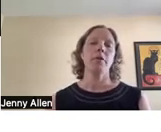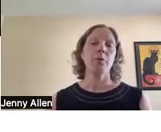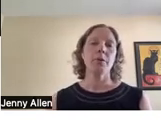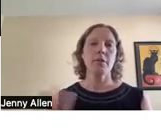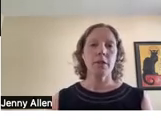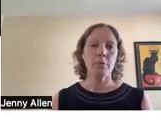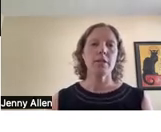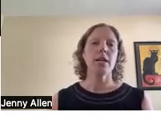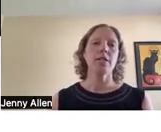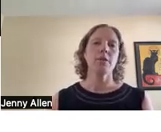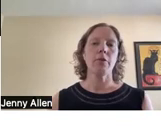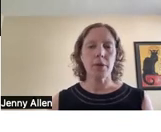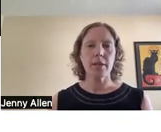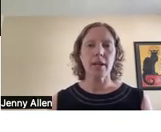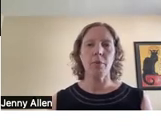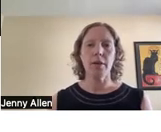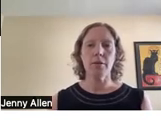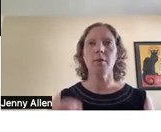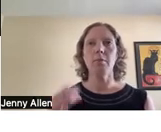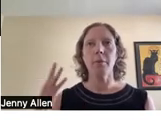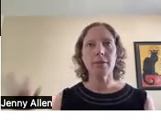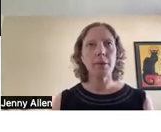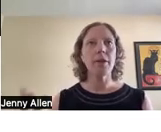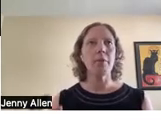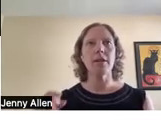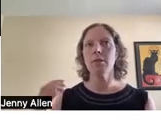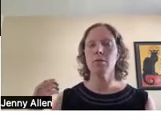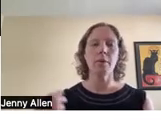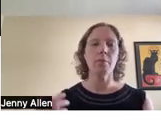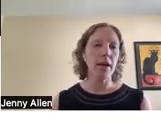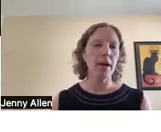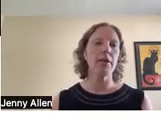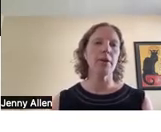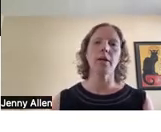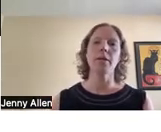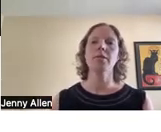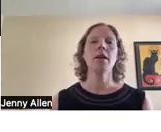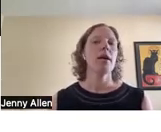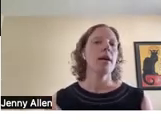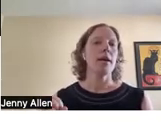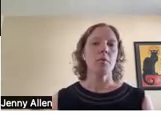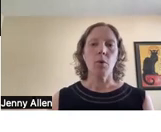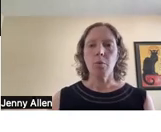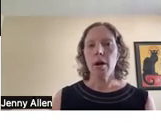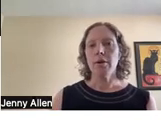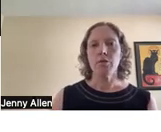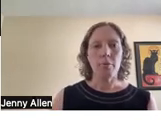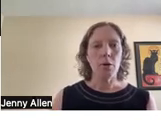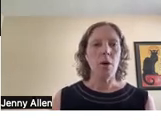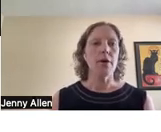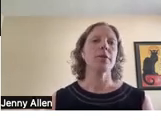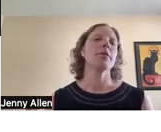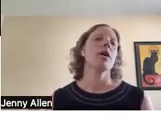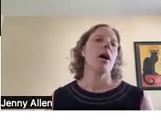but for the purposes of this presentation, we're focusing on the ones that you probably typically imagine, those really bright colored ones in warm waters,